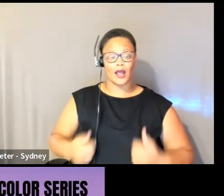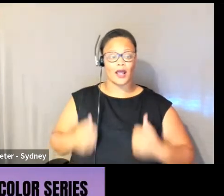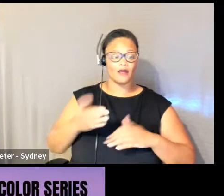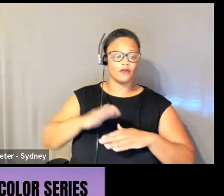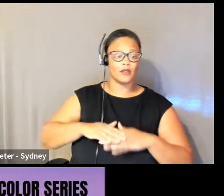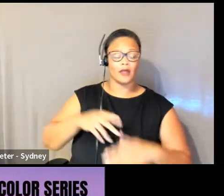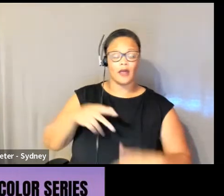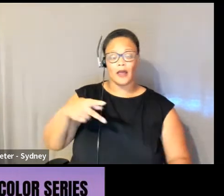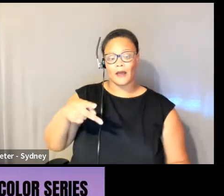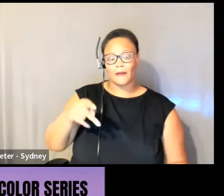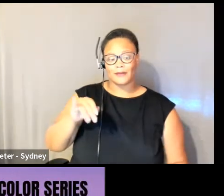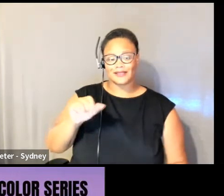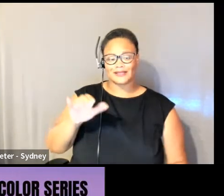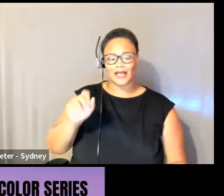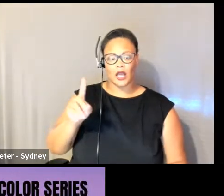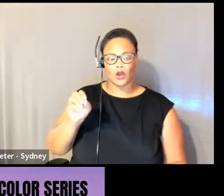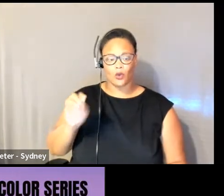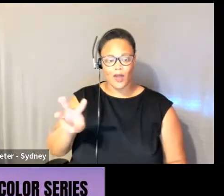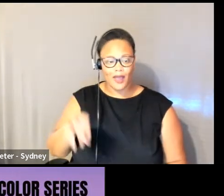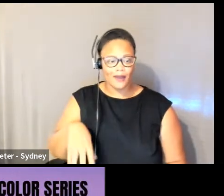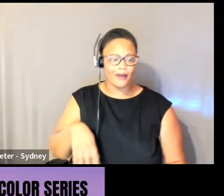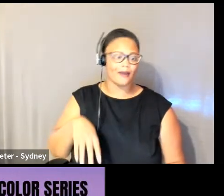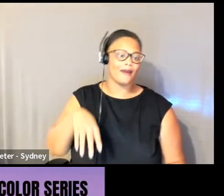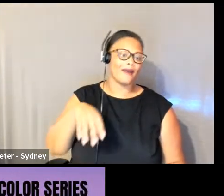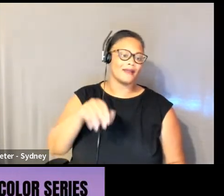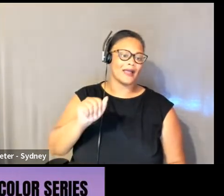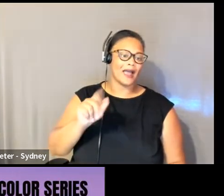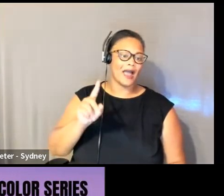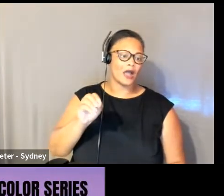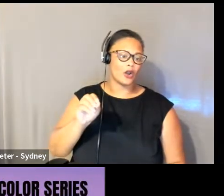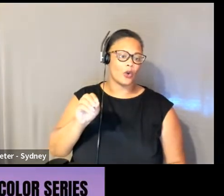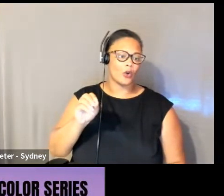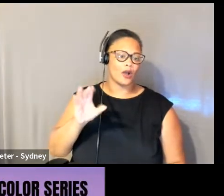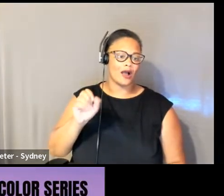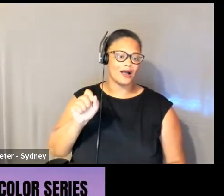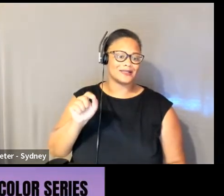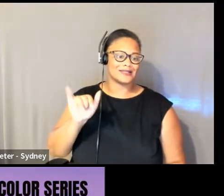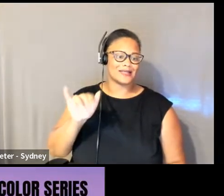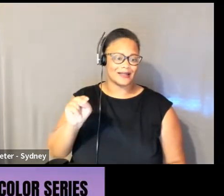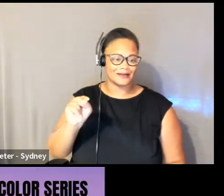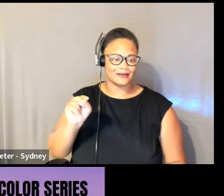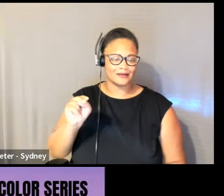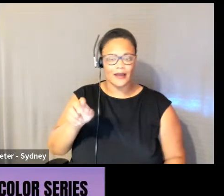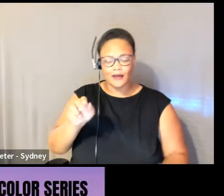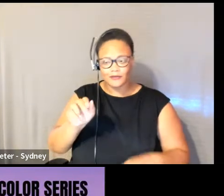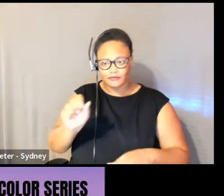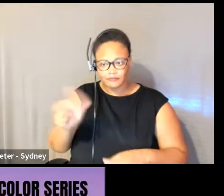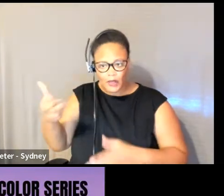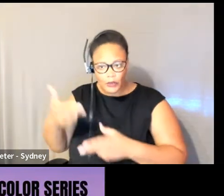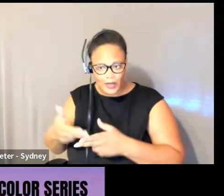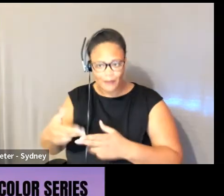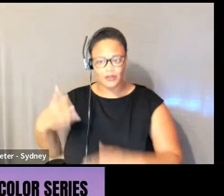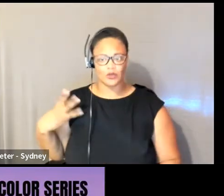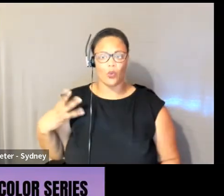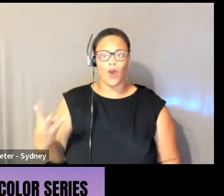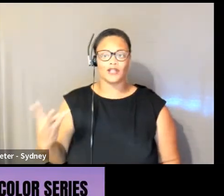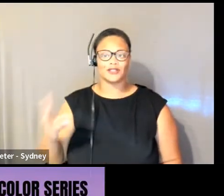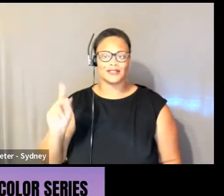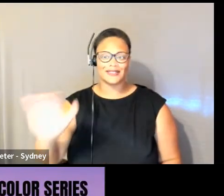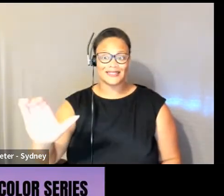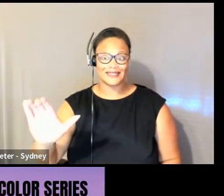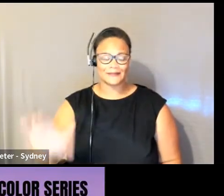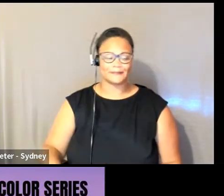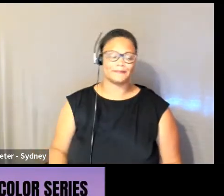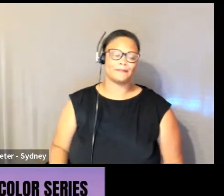Piscataway, the Pamunkey, and the Anacostan, also known as Washington, D.C. As for how I am, for me